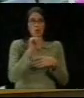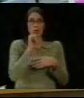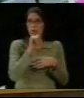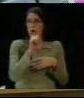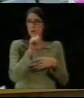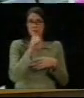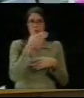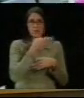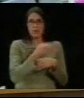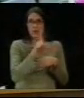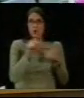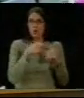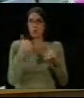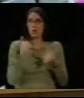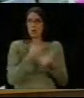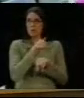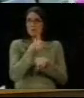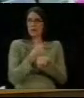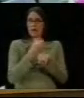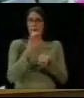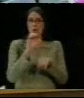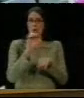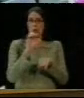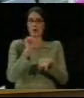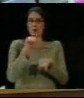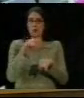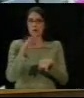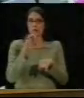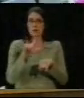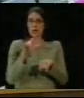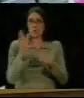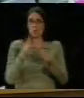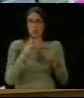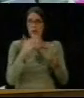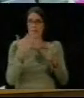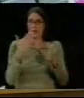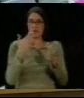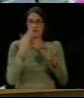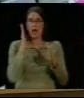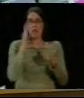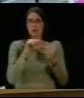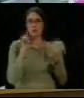set up our capital plan stuff. I'm going to disagree with that.